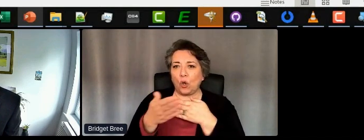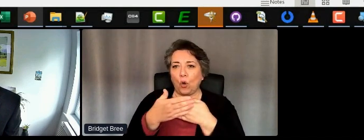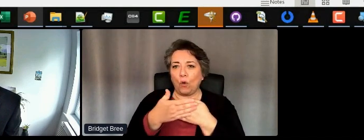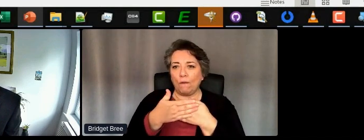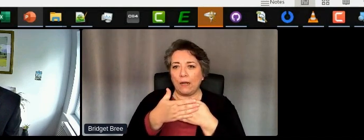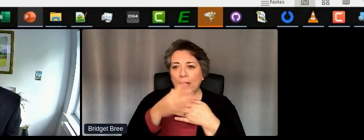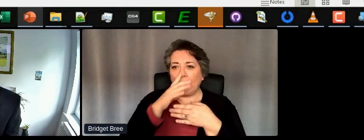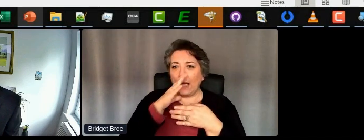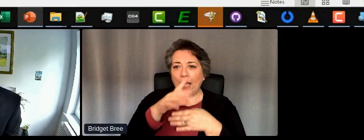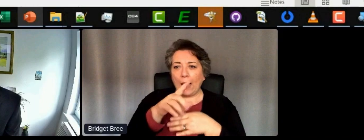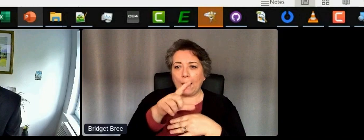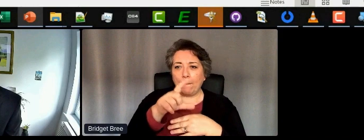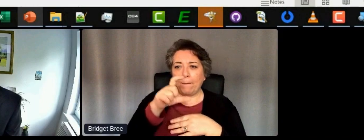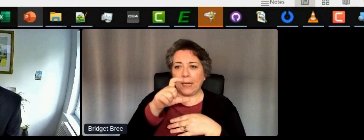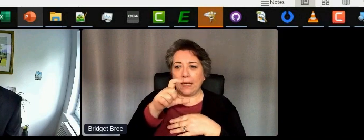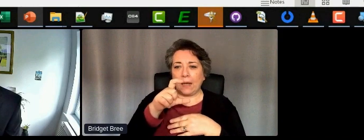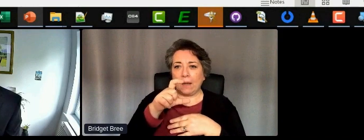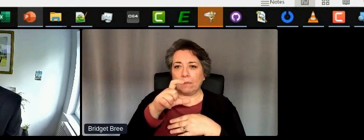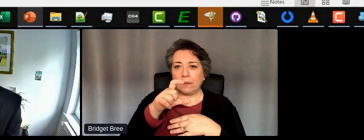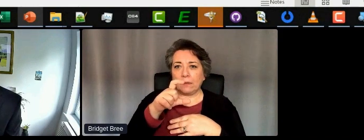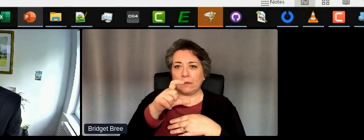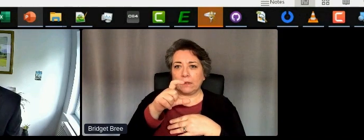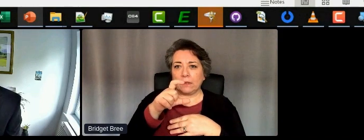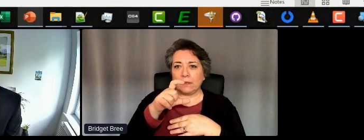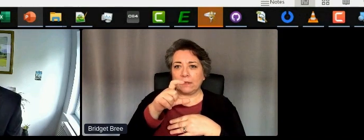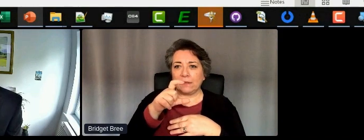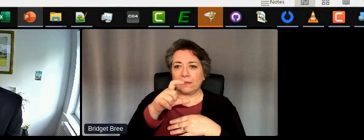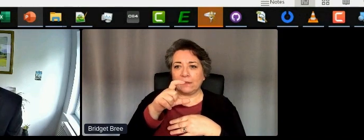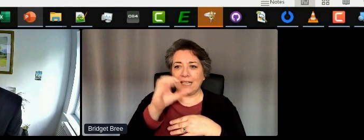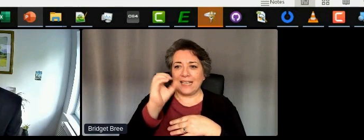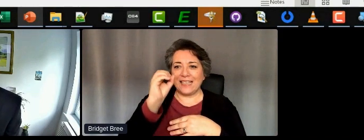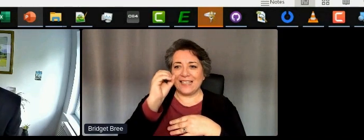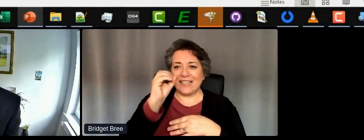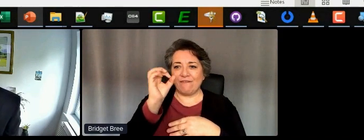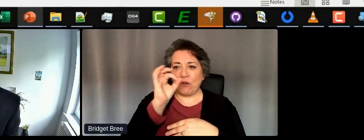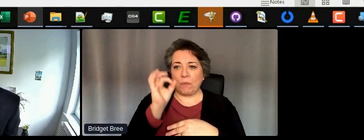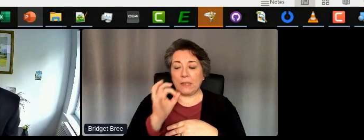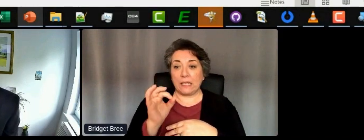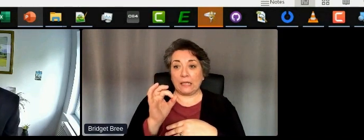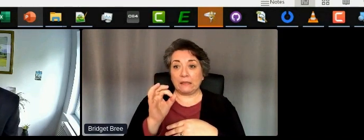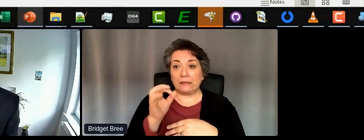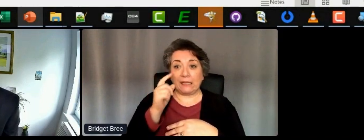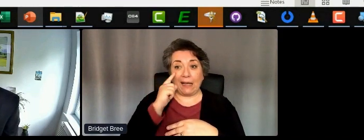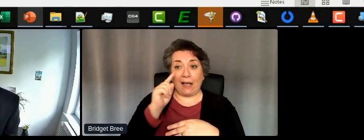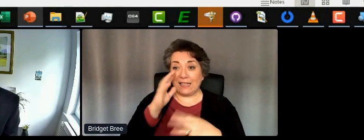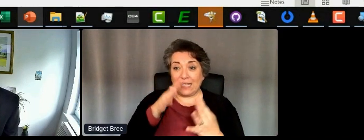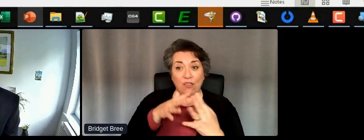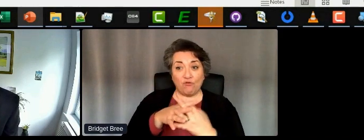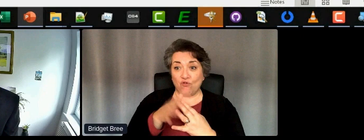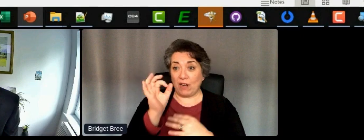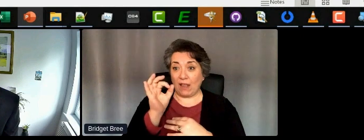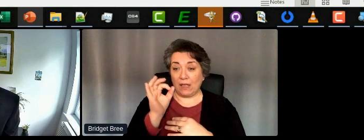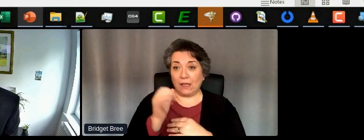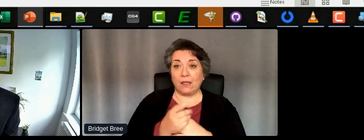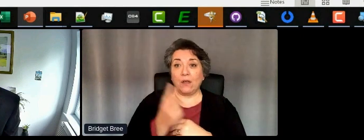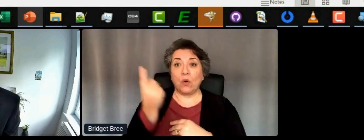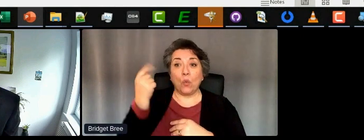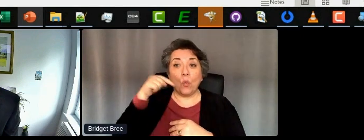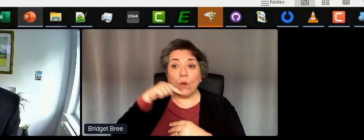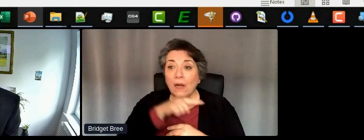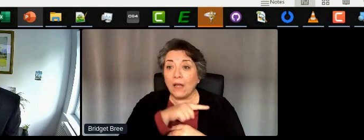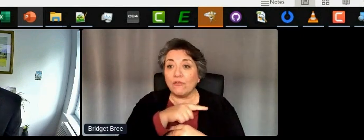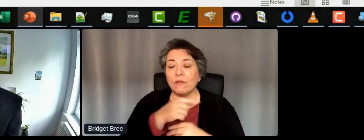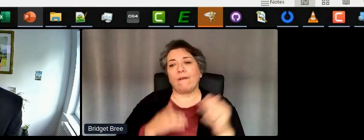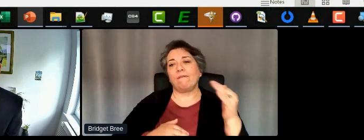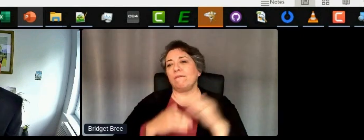talking, if I got 0%, I can see, right, I can't see the photo at all now. Whereas 100%, I can see the photo